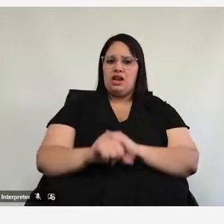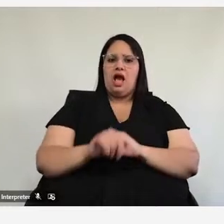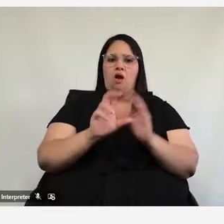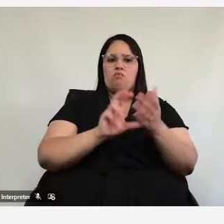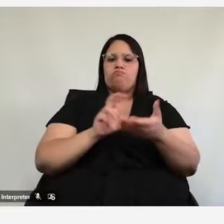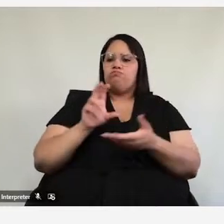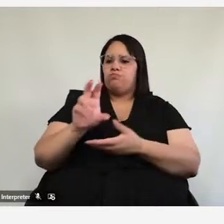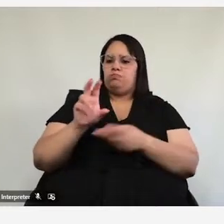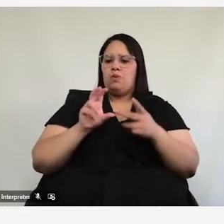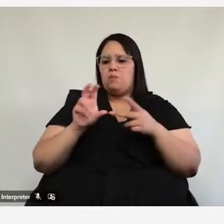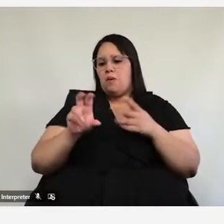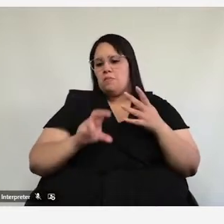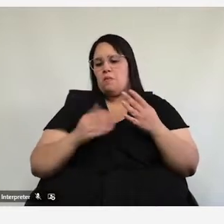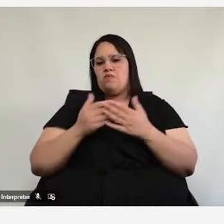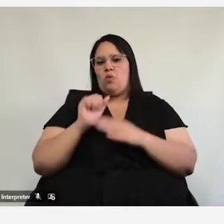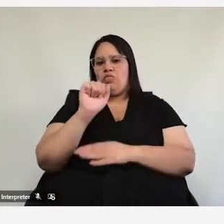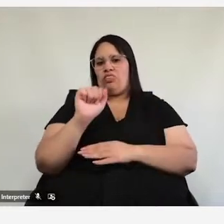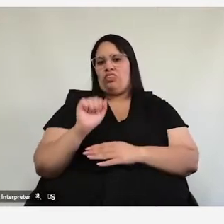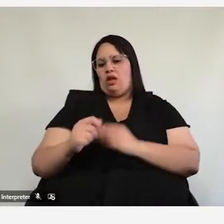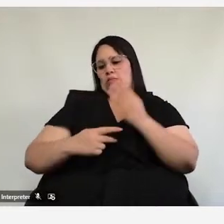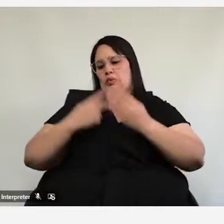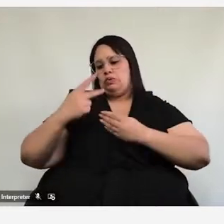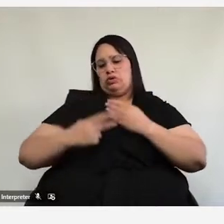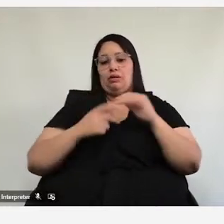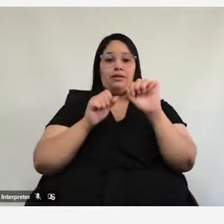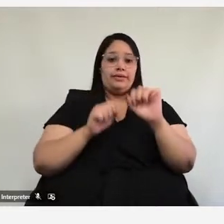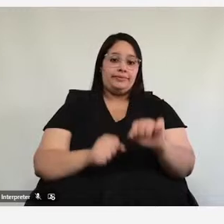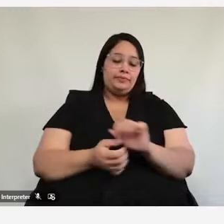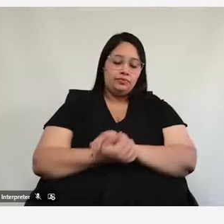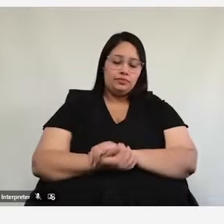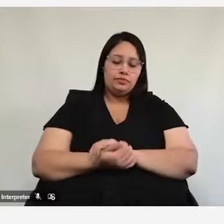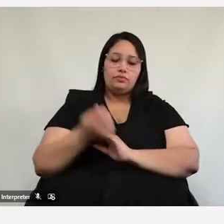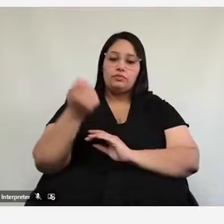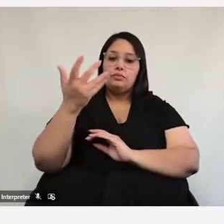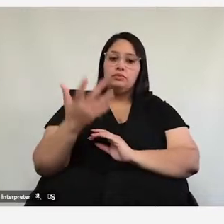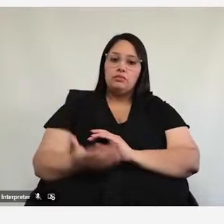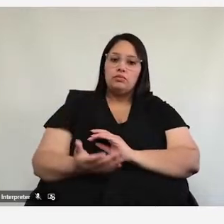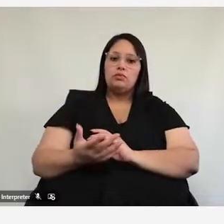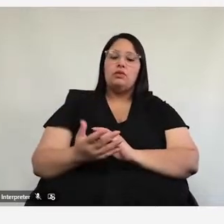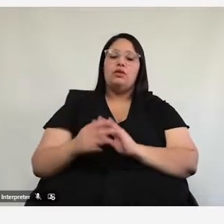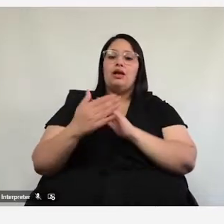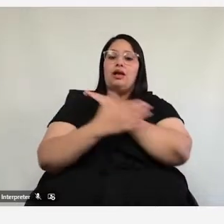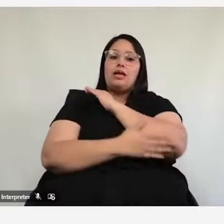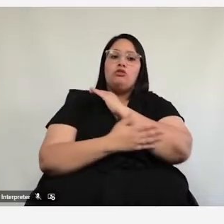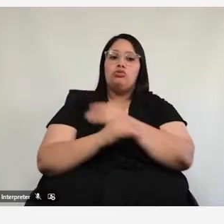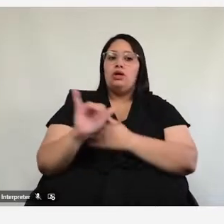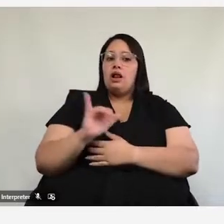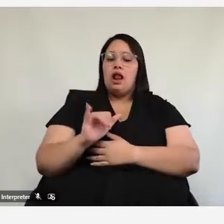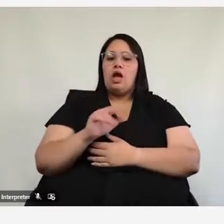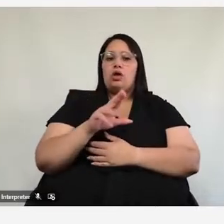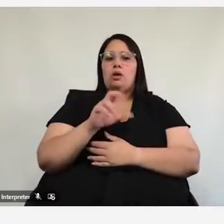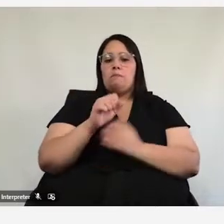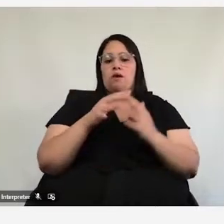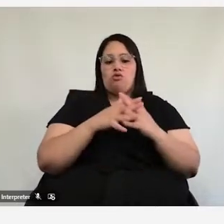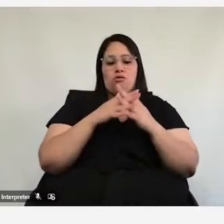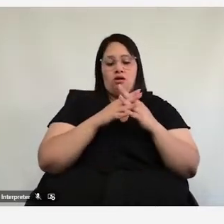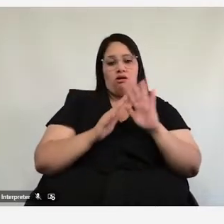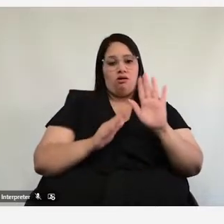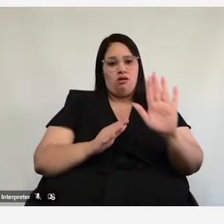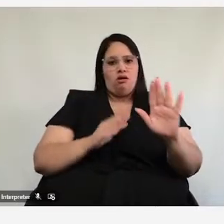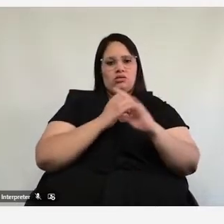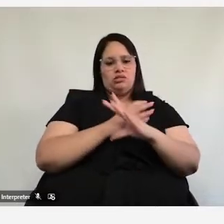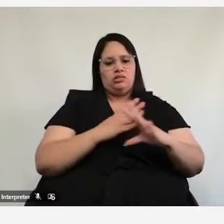injection into their projects. Speaker, as countries such as the US of America